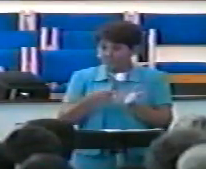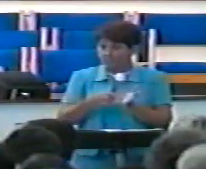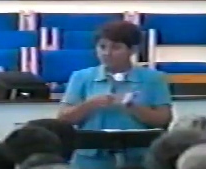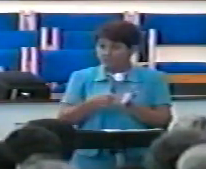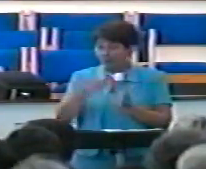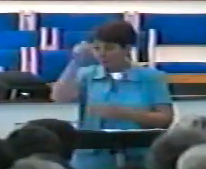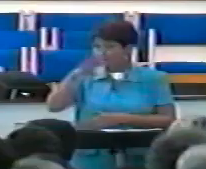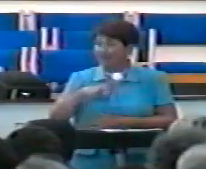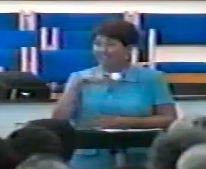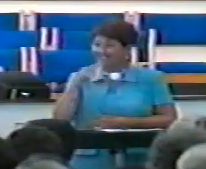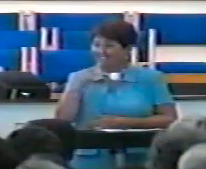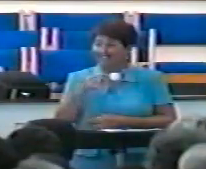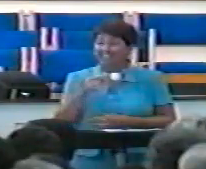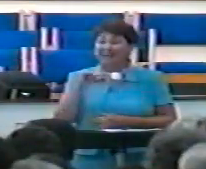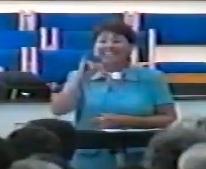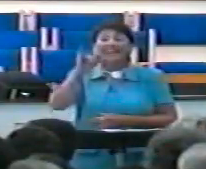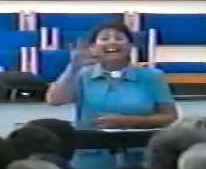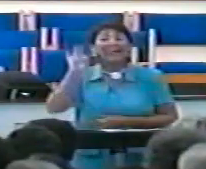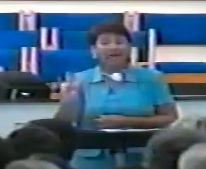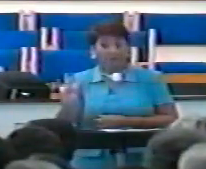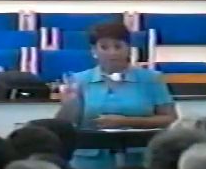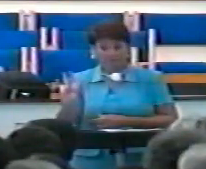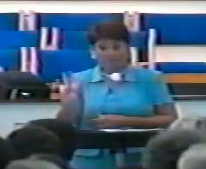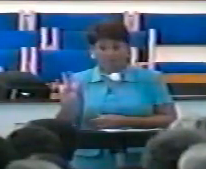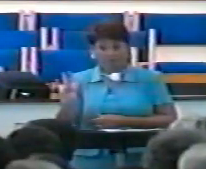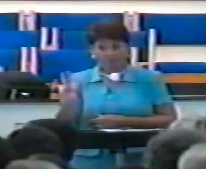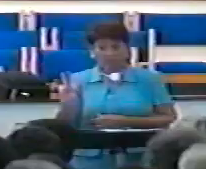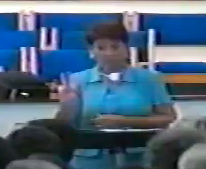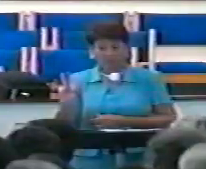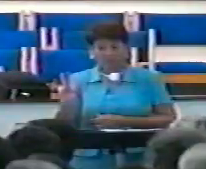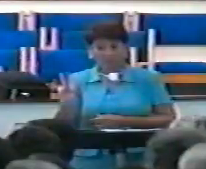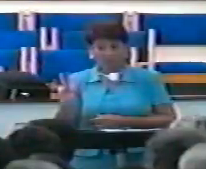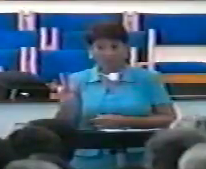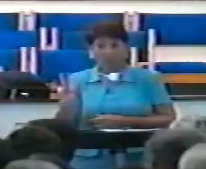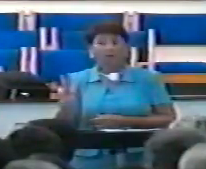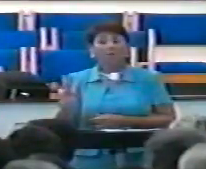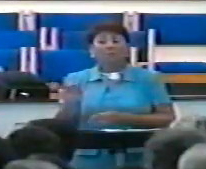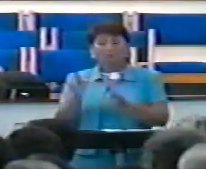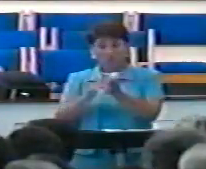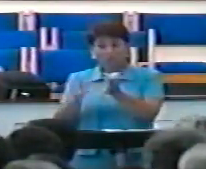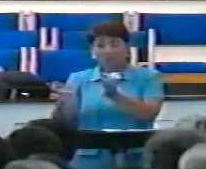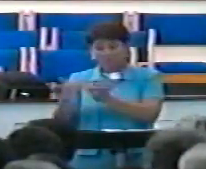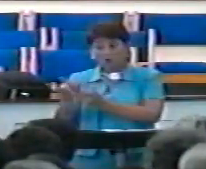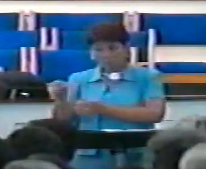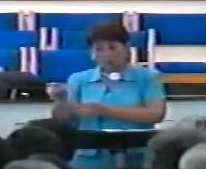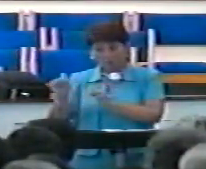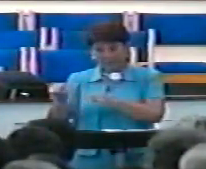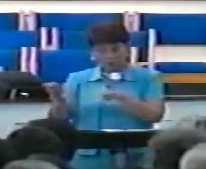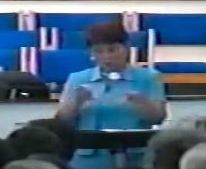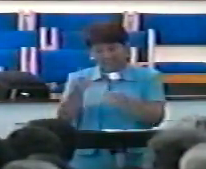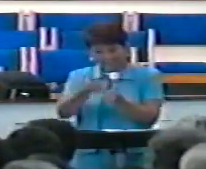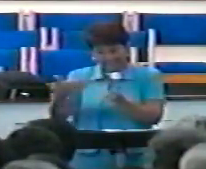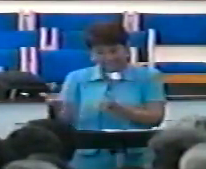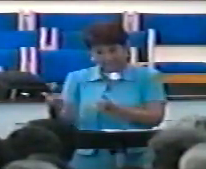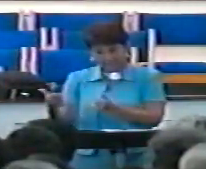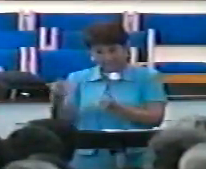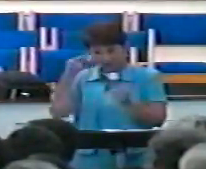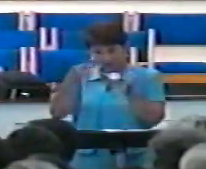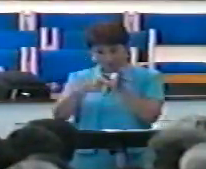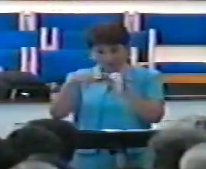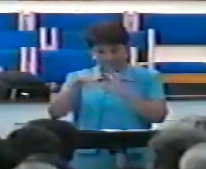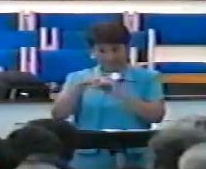if, underline that if there. This is what the man said. He said, if you can do anything. Notice in verse